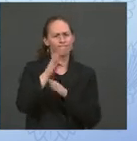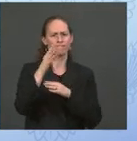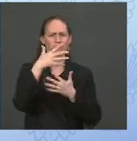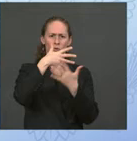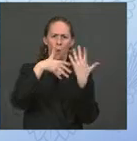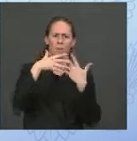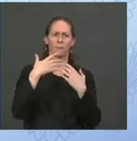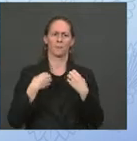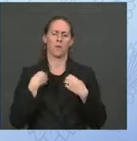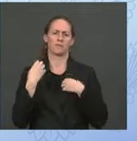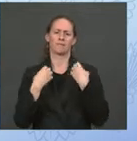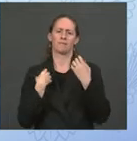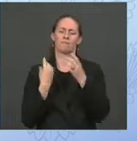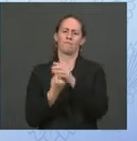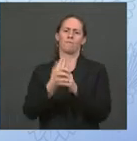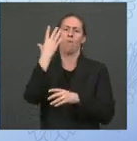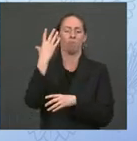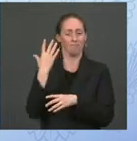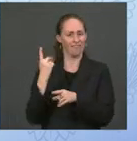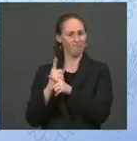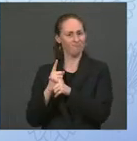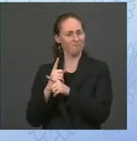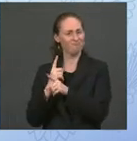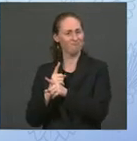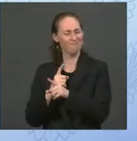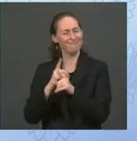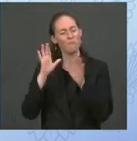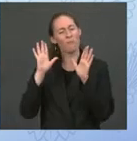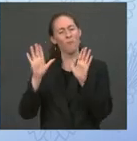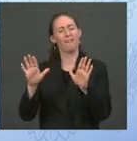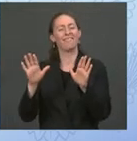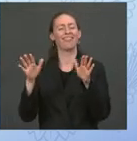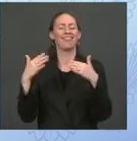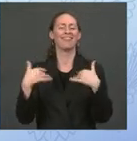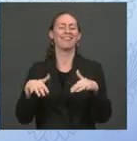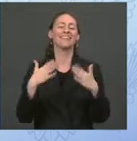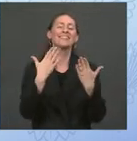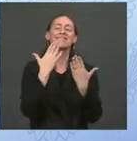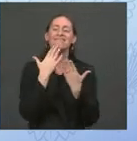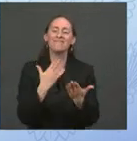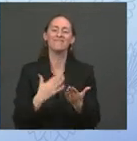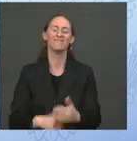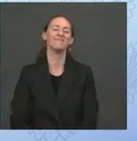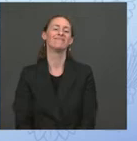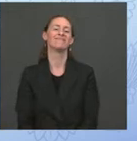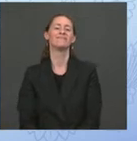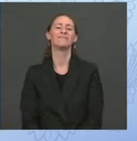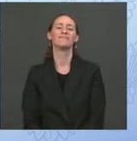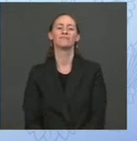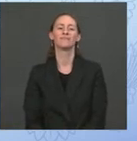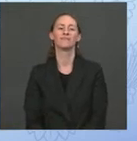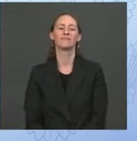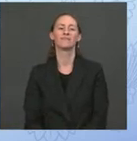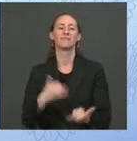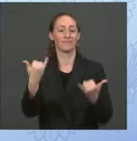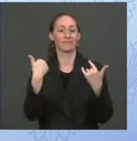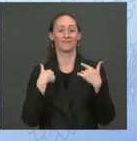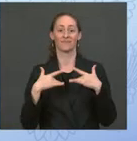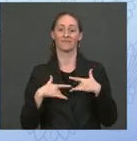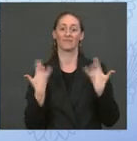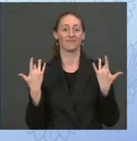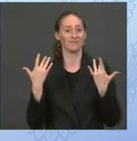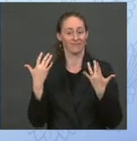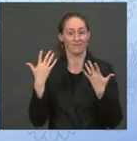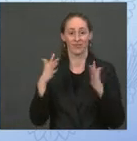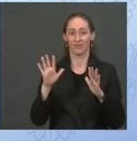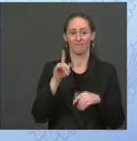huh? Awesome, awesome. Thank you very much. I'm excited now to turn the stage over to